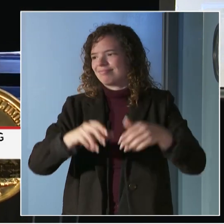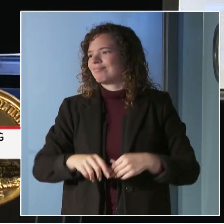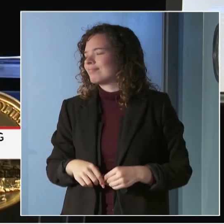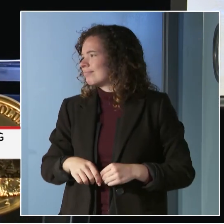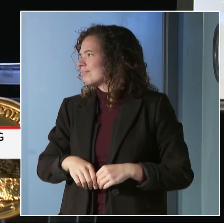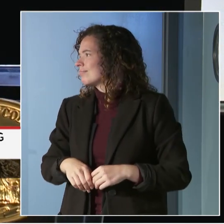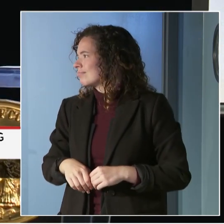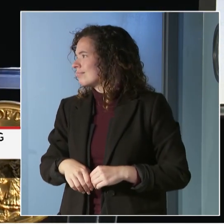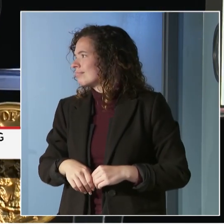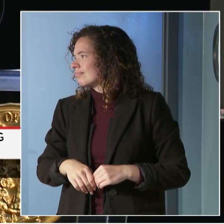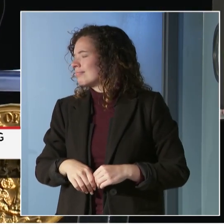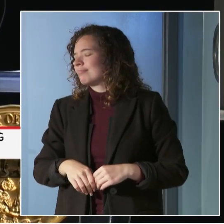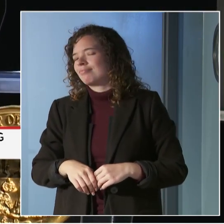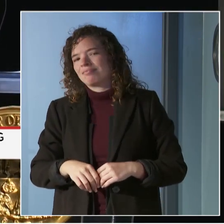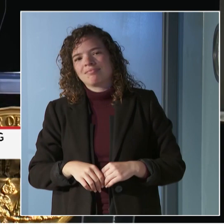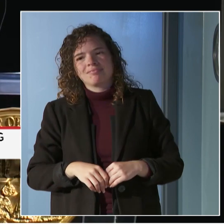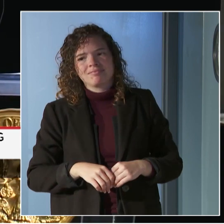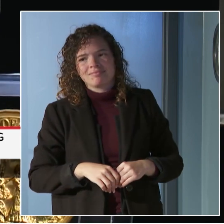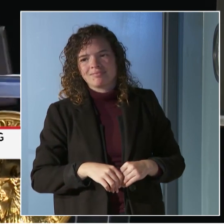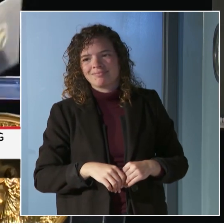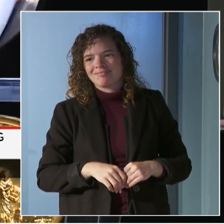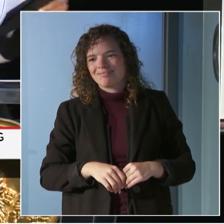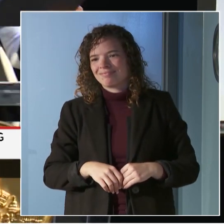Thank you so much.